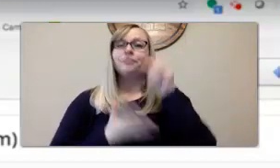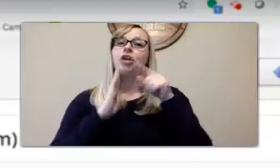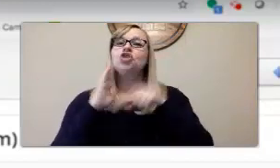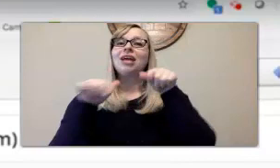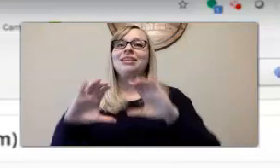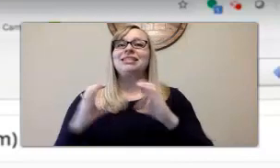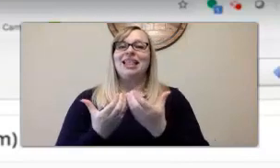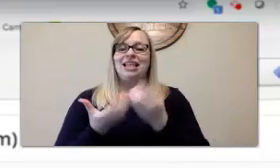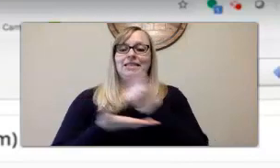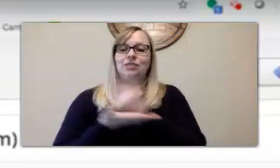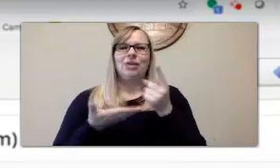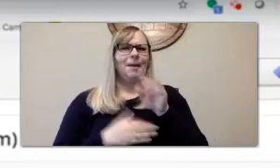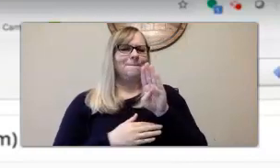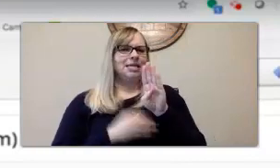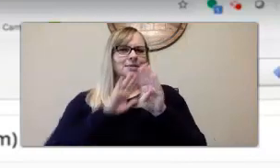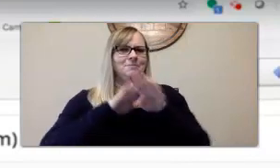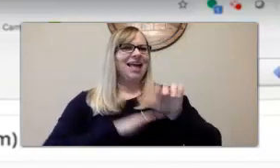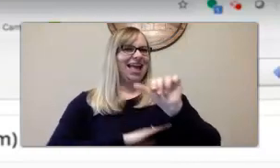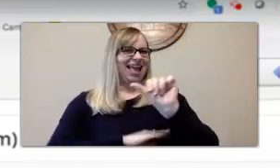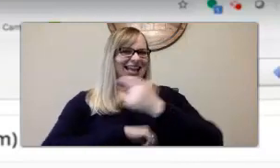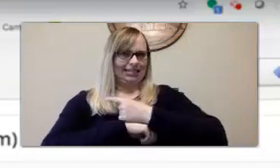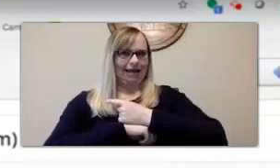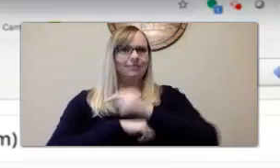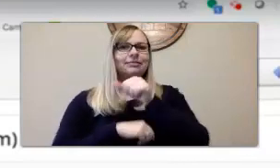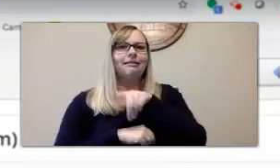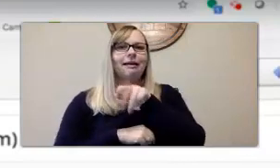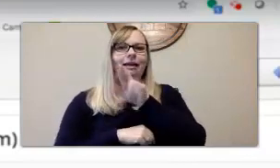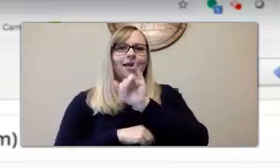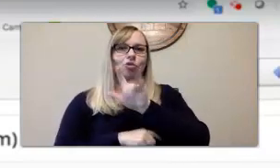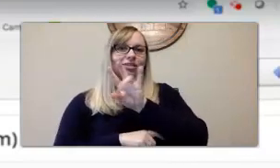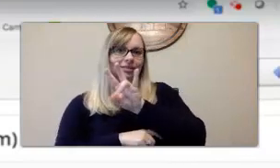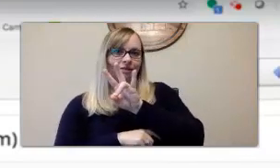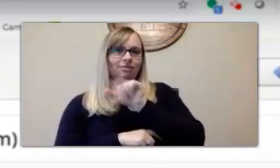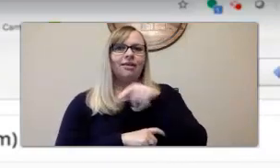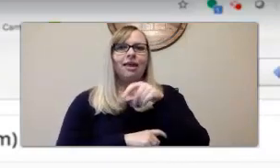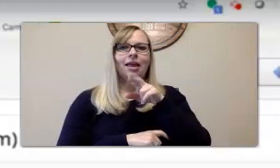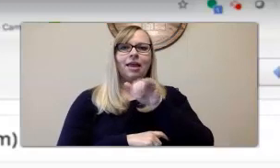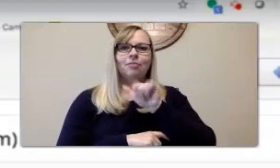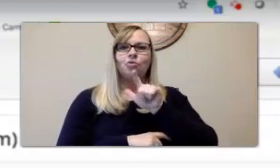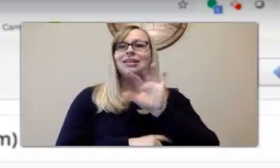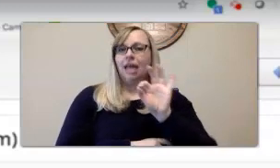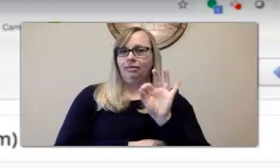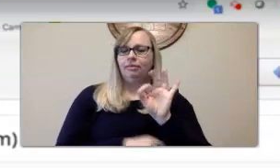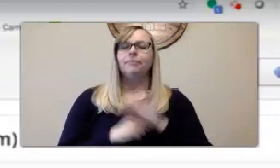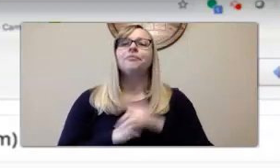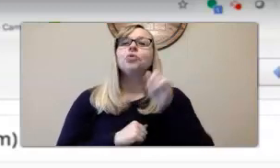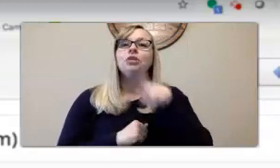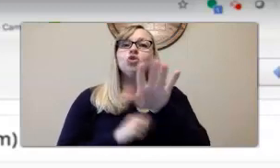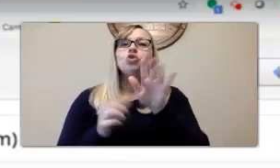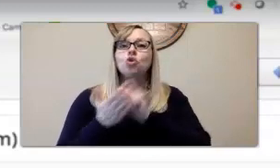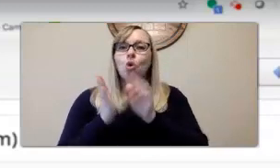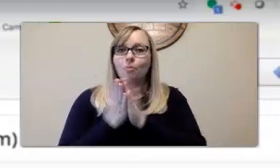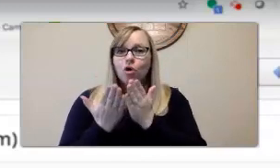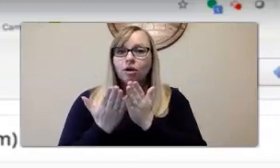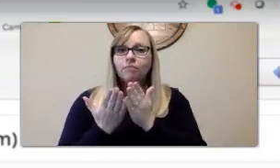this class this week on your B days. That would be April 7th and April 9th. You will need your notebook, your iPad, and